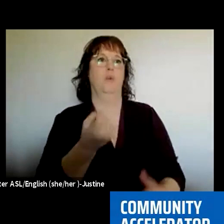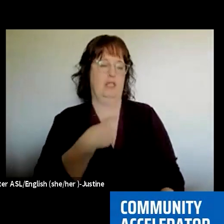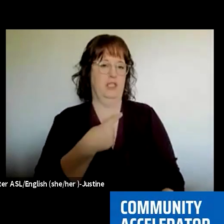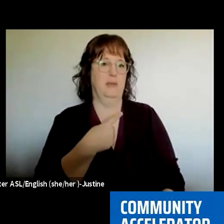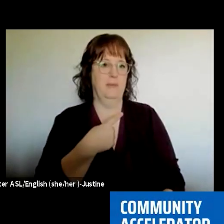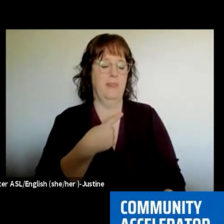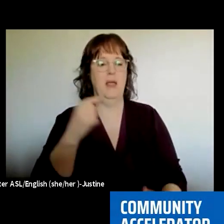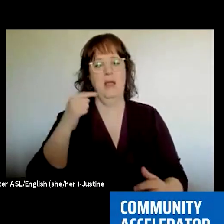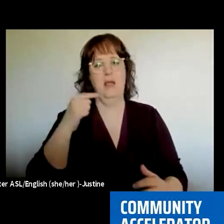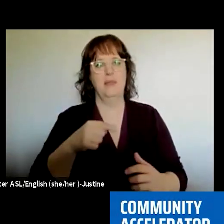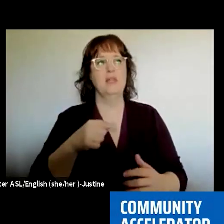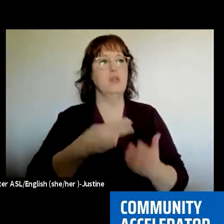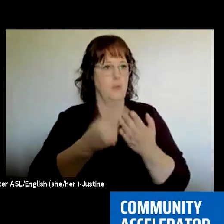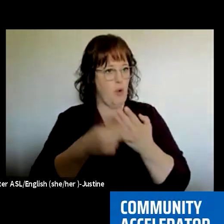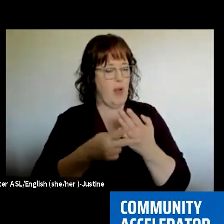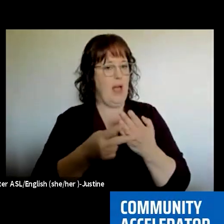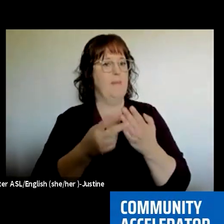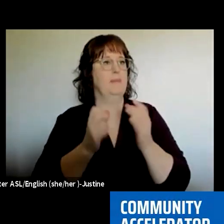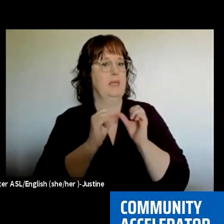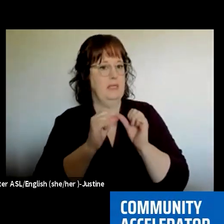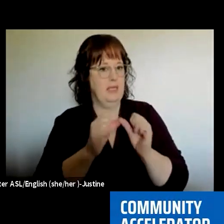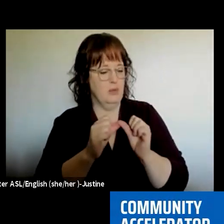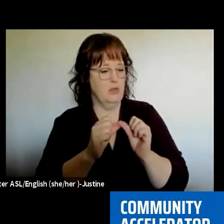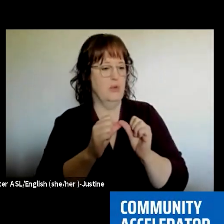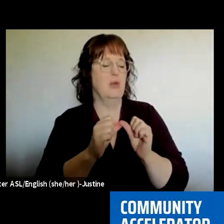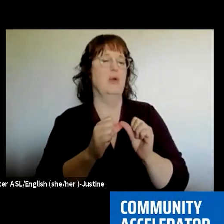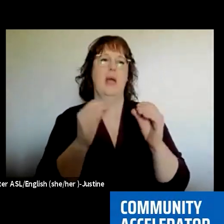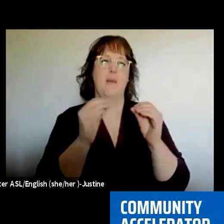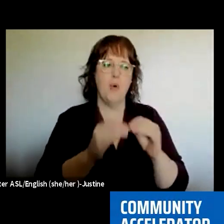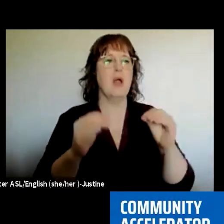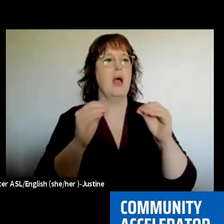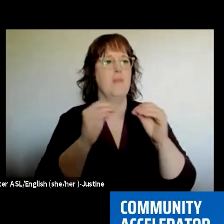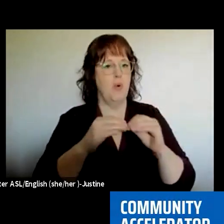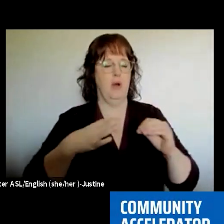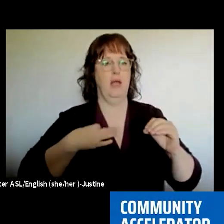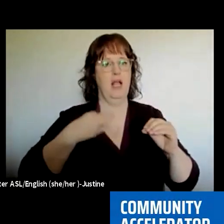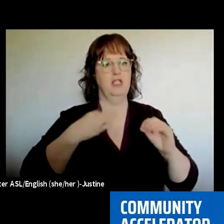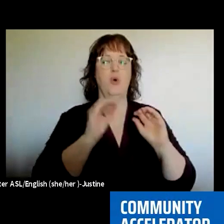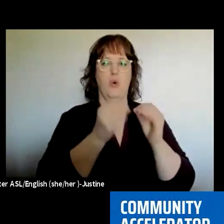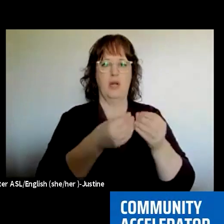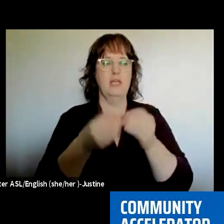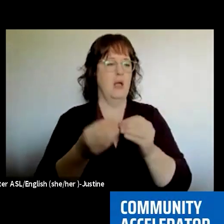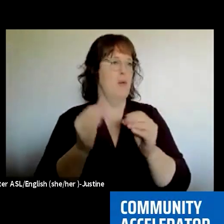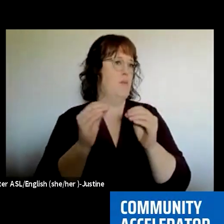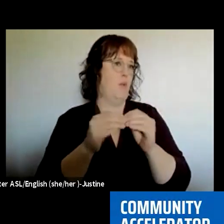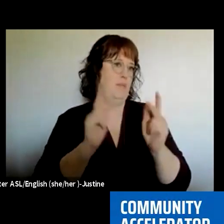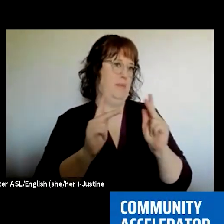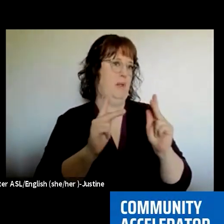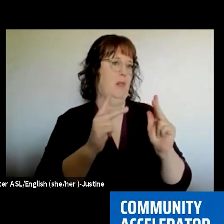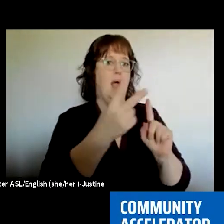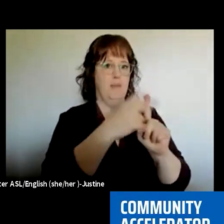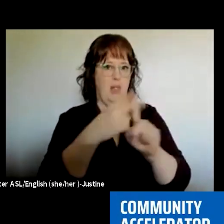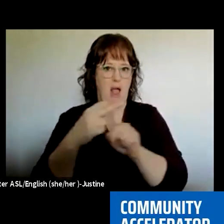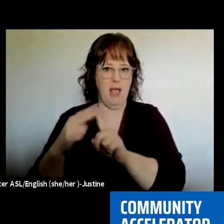granting program continues, we have more and more eligible organizations that apply. I think in 2023,